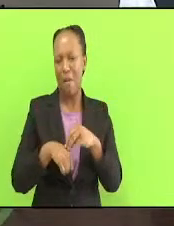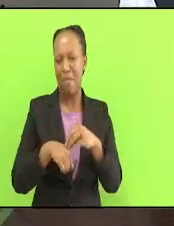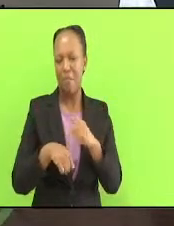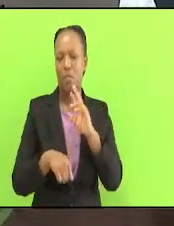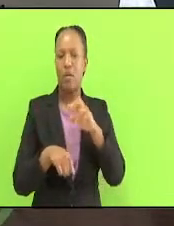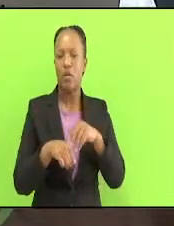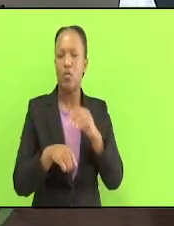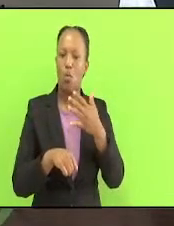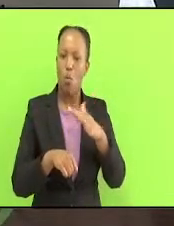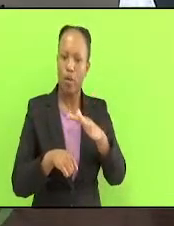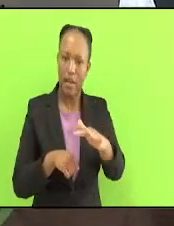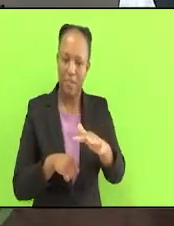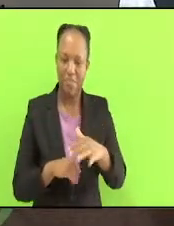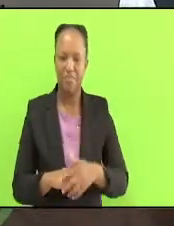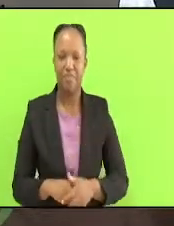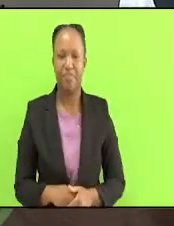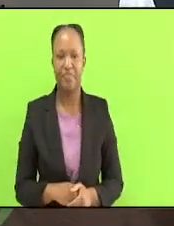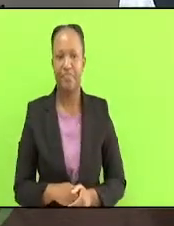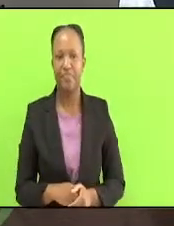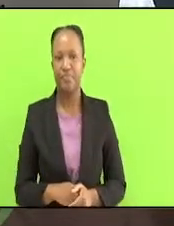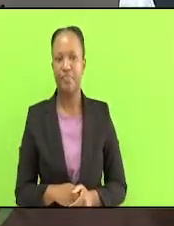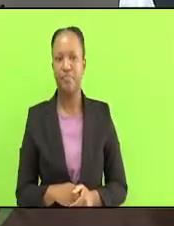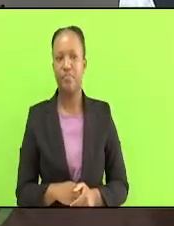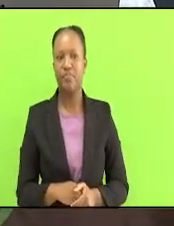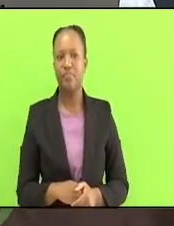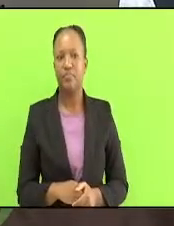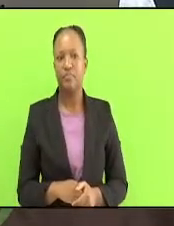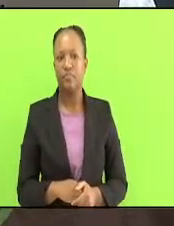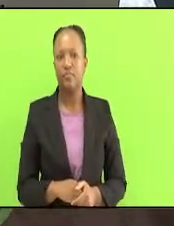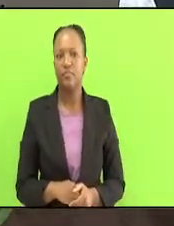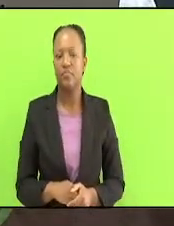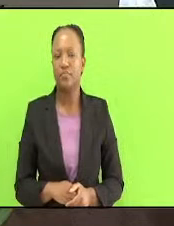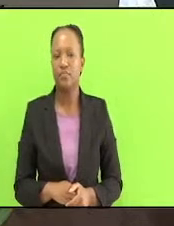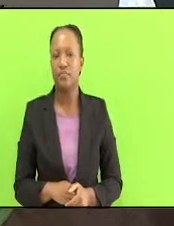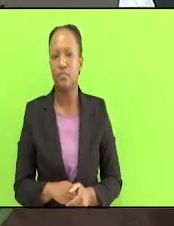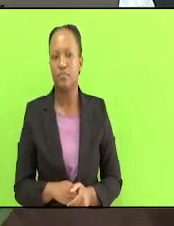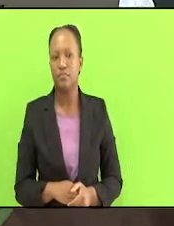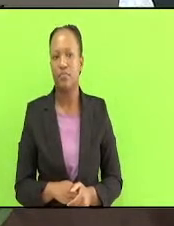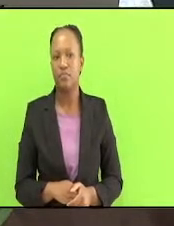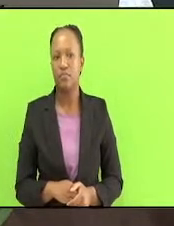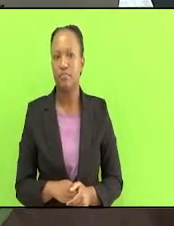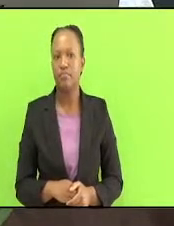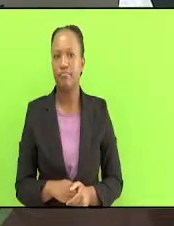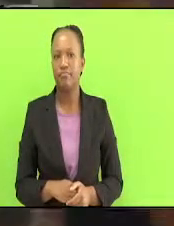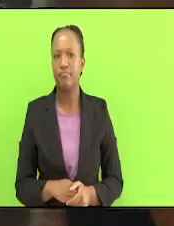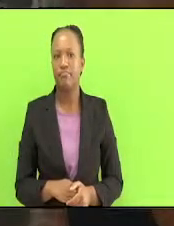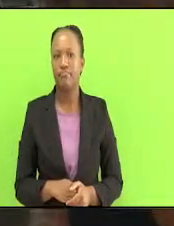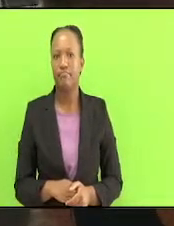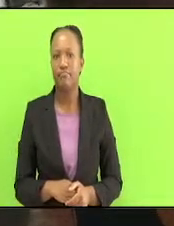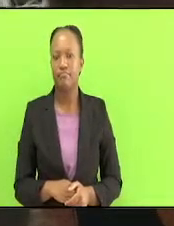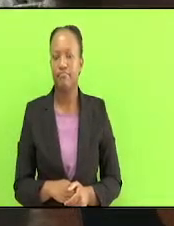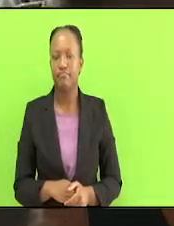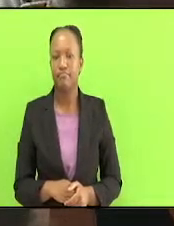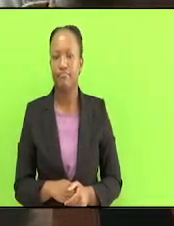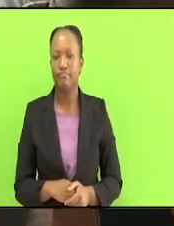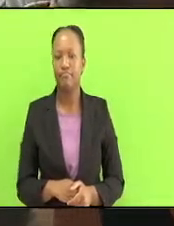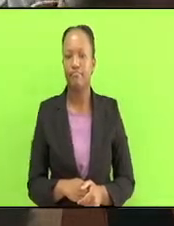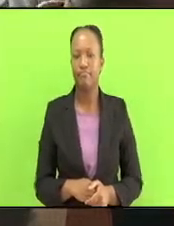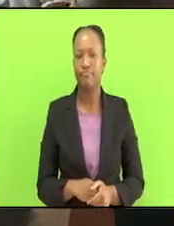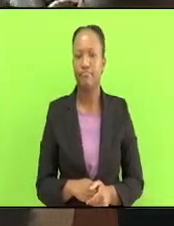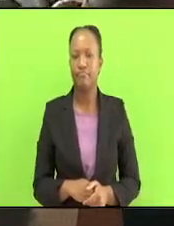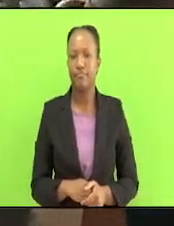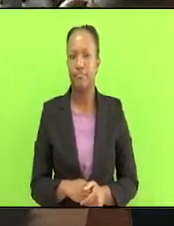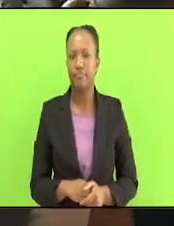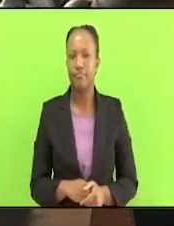you are writing our challenges in our communities, when you get back to Parliament, please relay